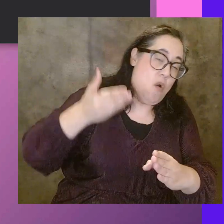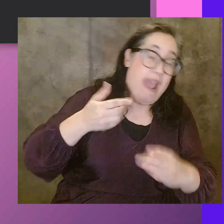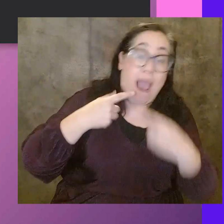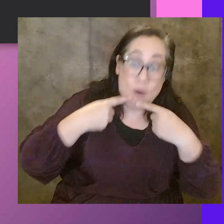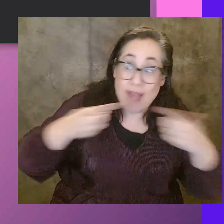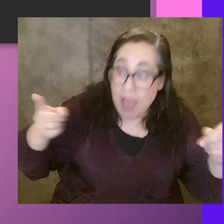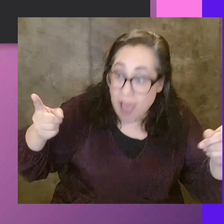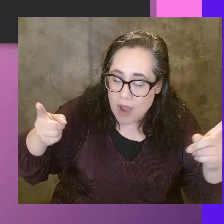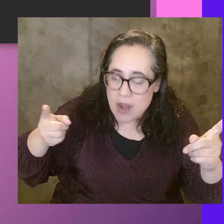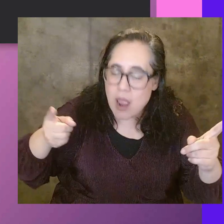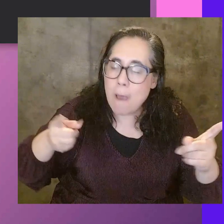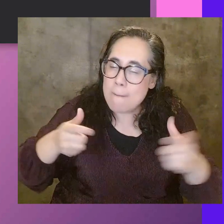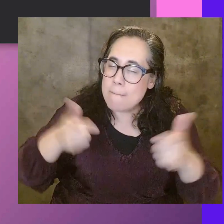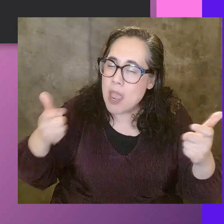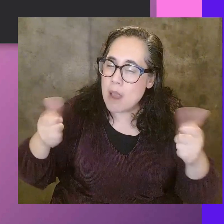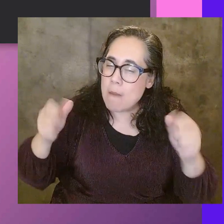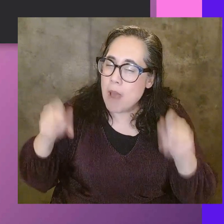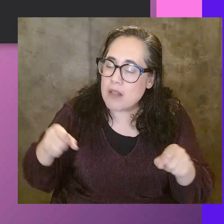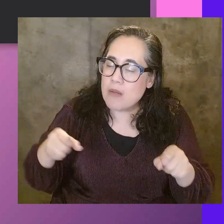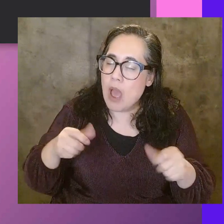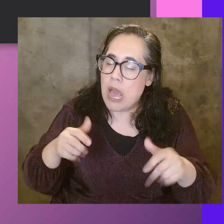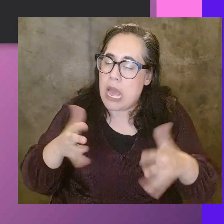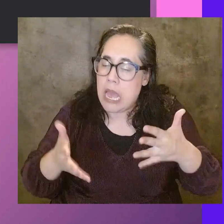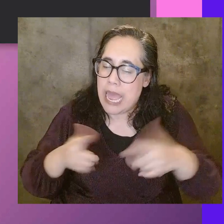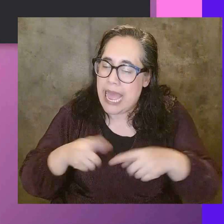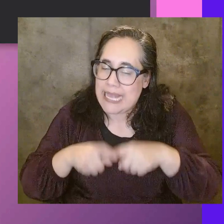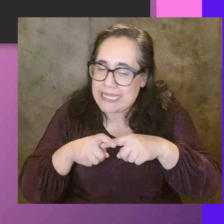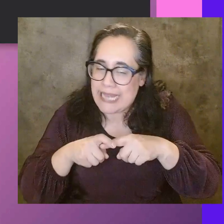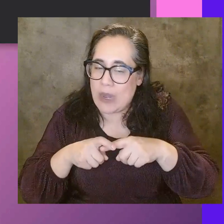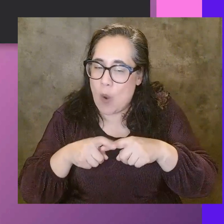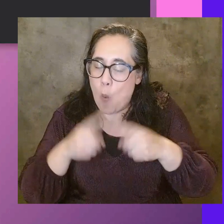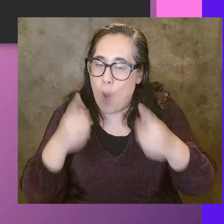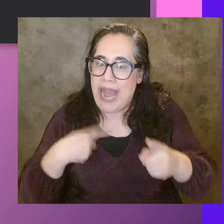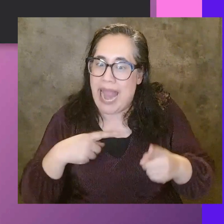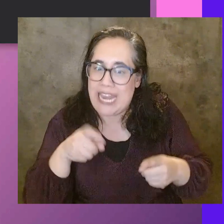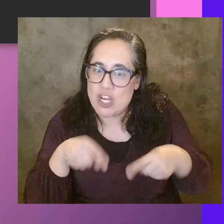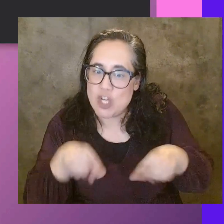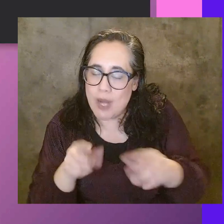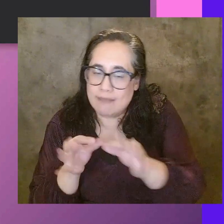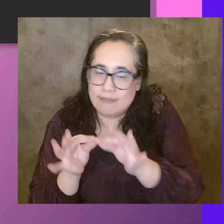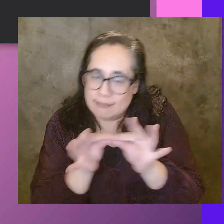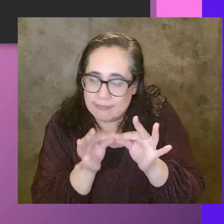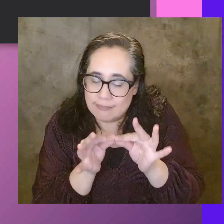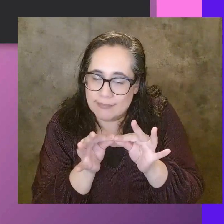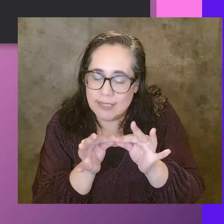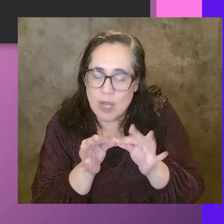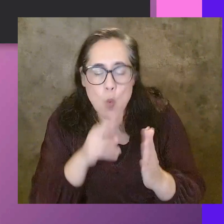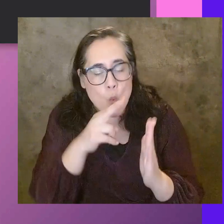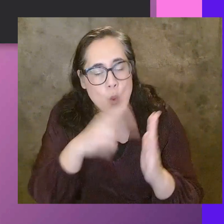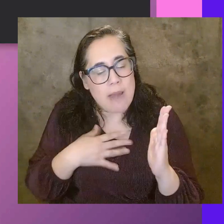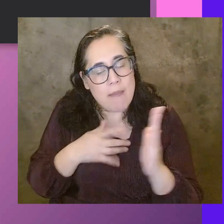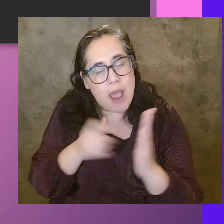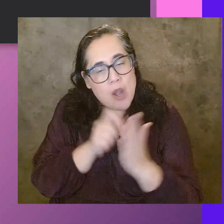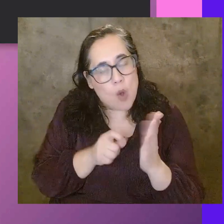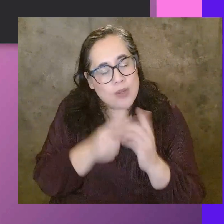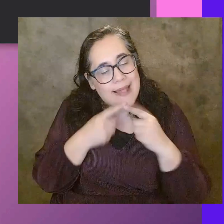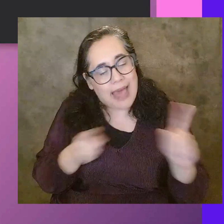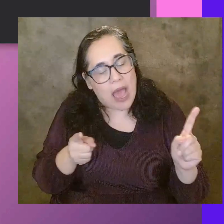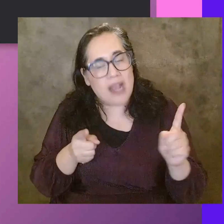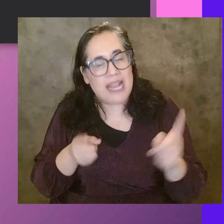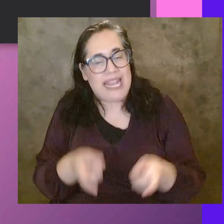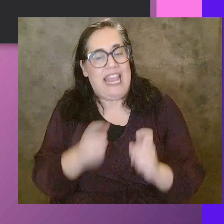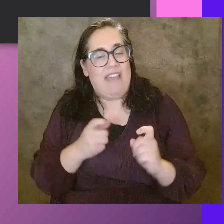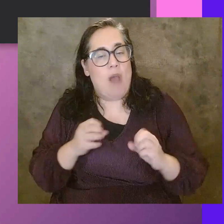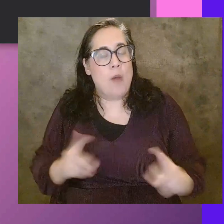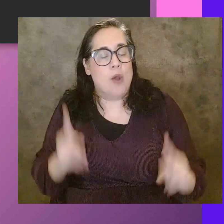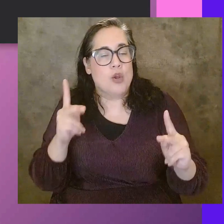loud beforehand, there's a greater chance that I'll hesitate when I need it during the assignment. Reading my notes aloud gives me